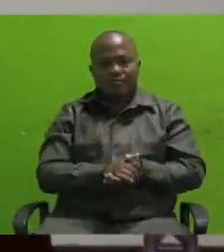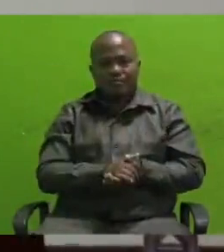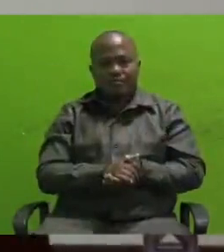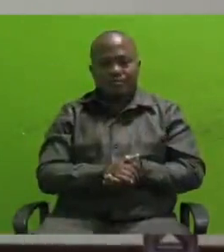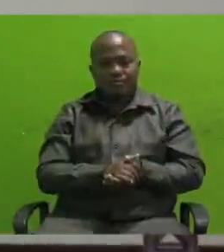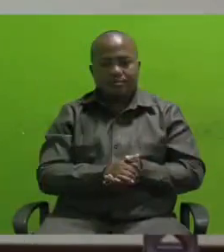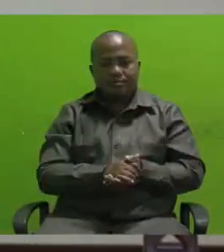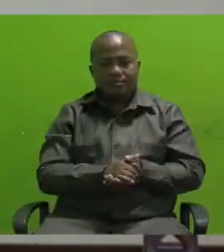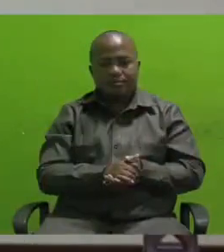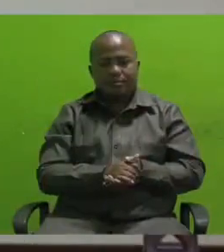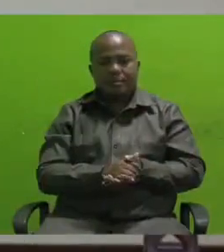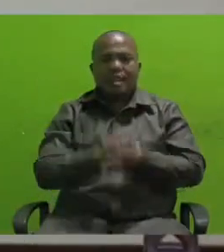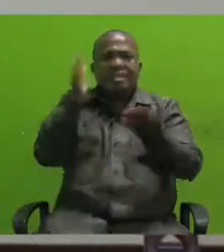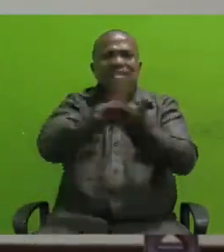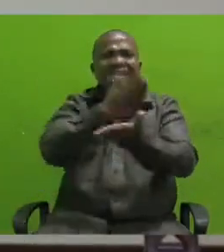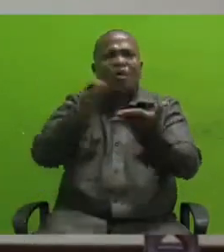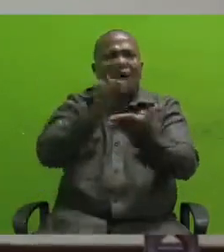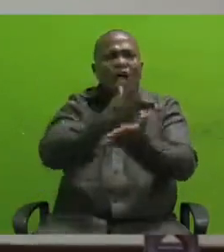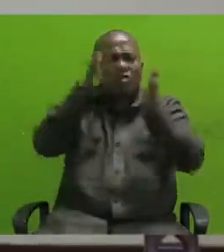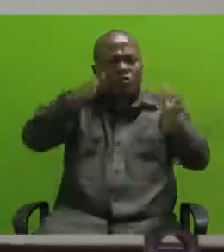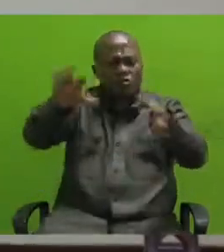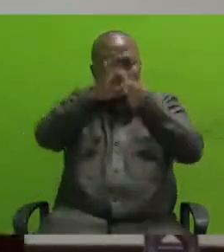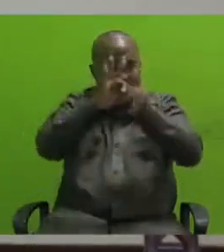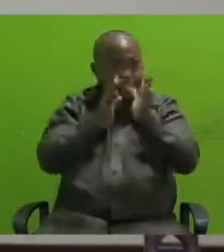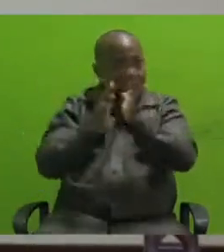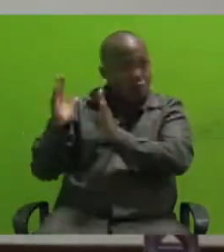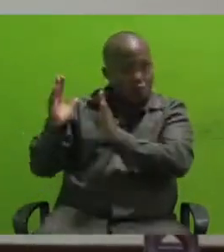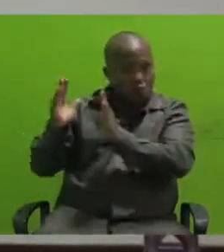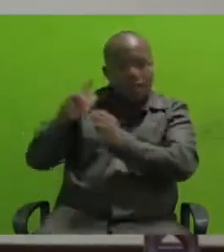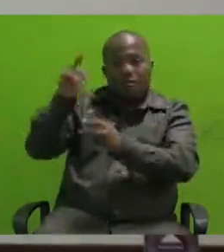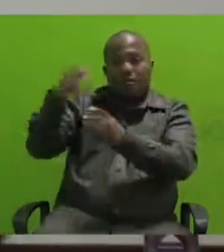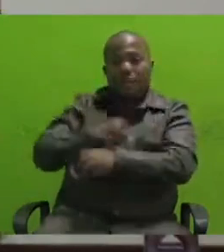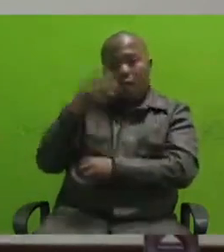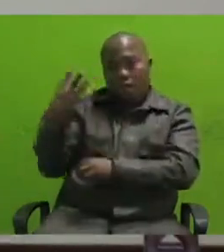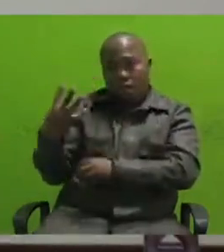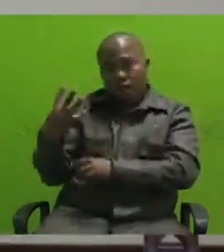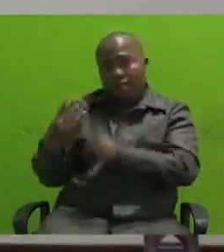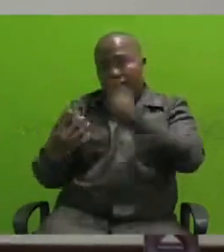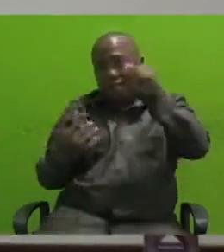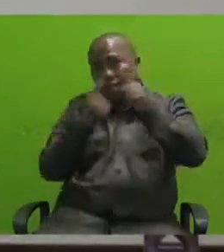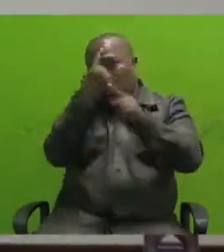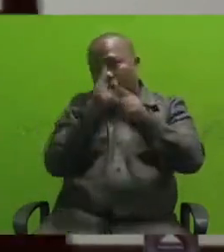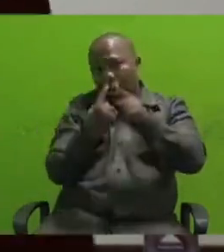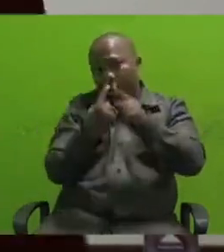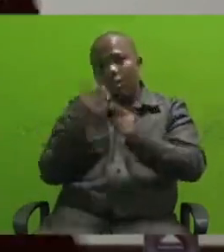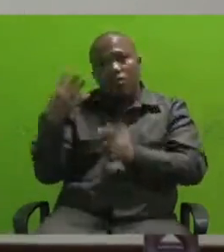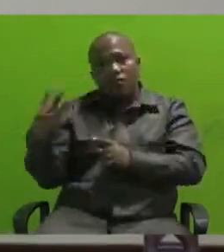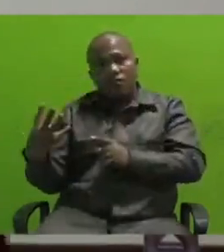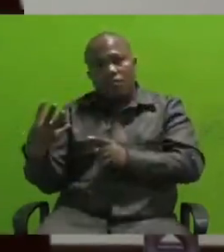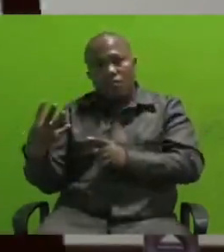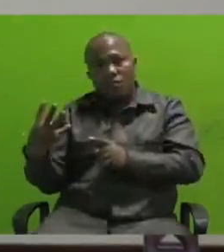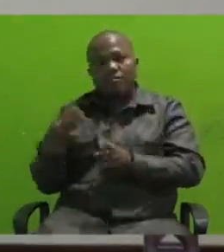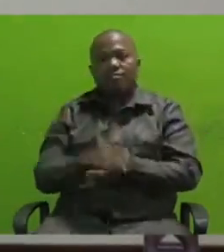4. In 4, how many ones? There are 4 1s, there are 1